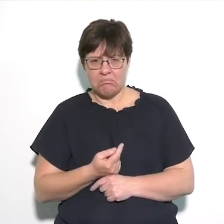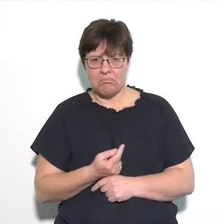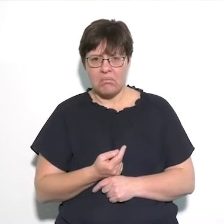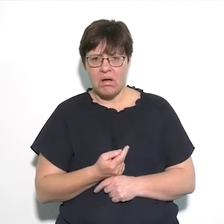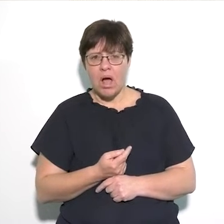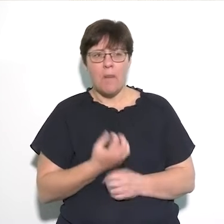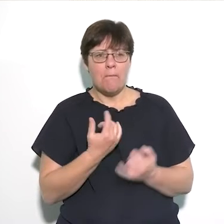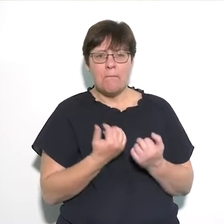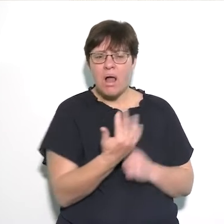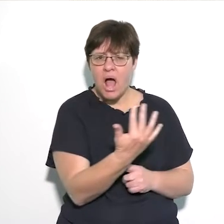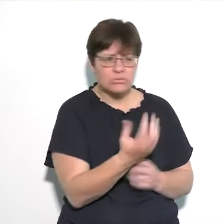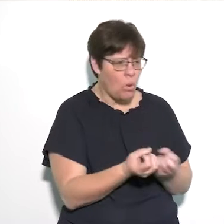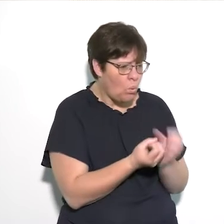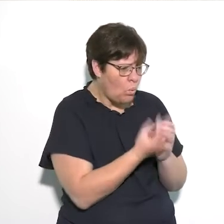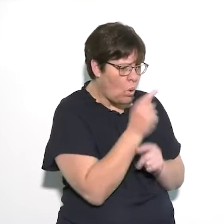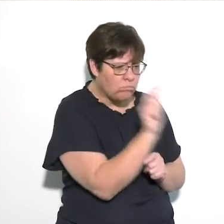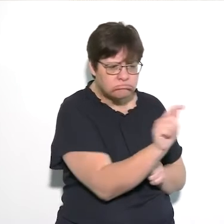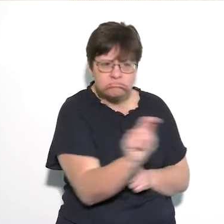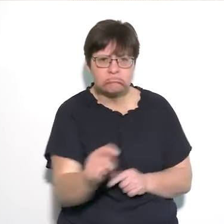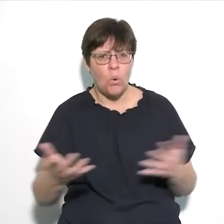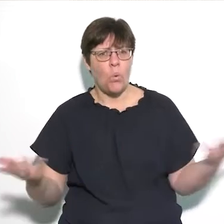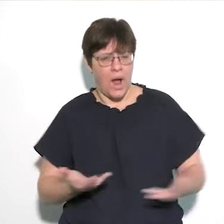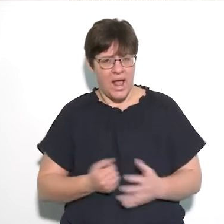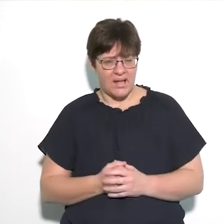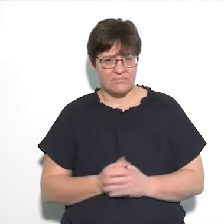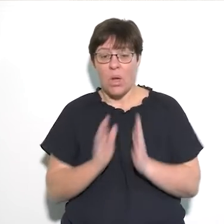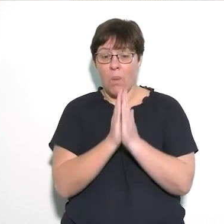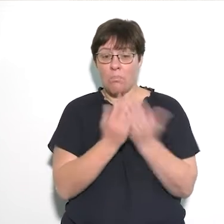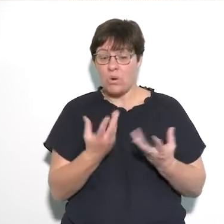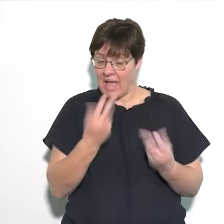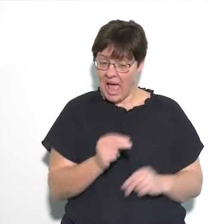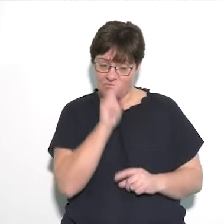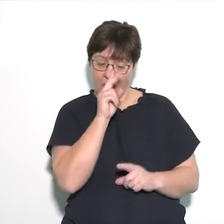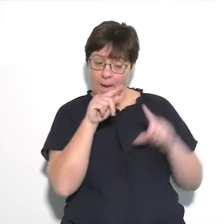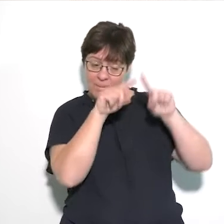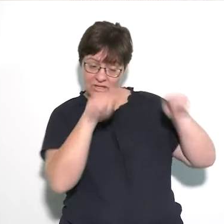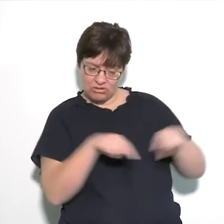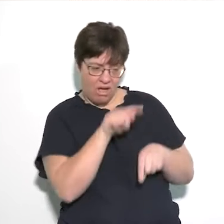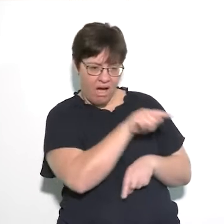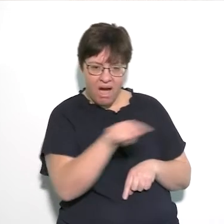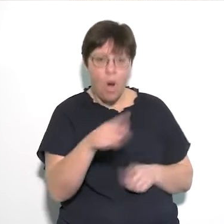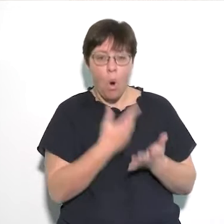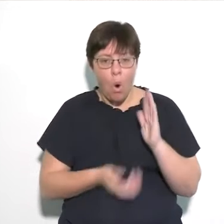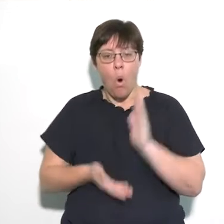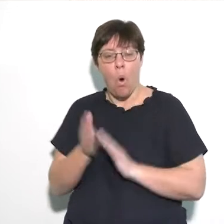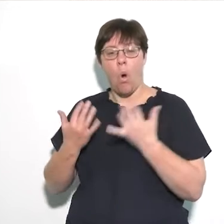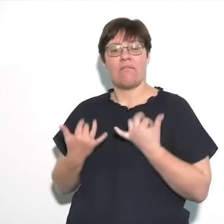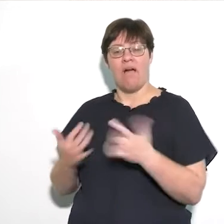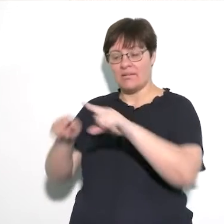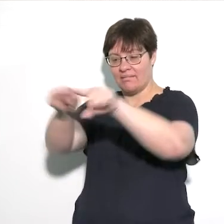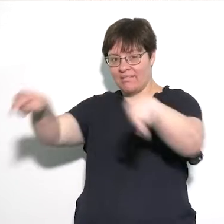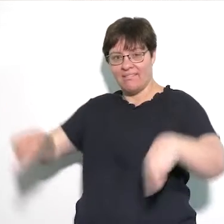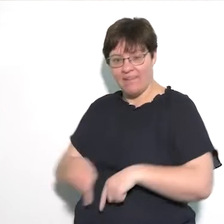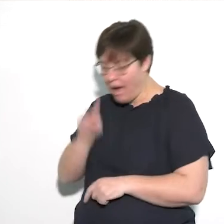on the different parts of plants. Use books to show you pictures where you can have a look, or go out into a vegetable garden